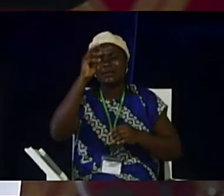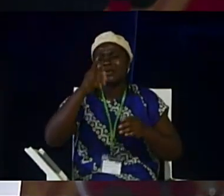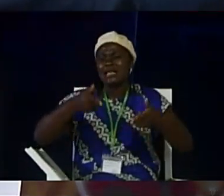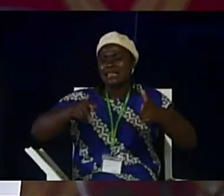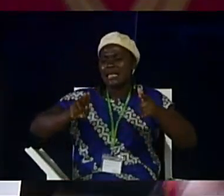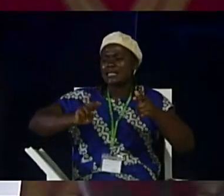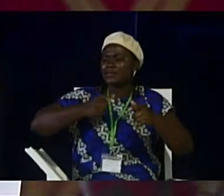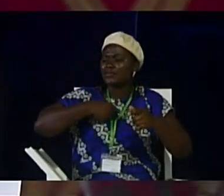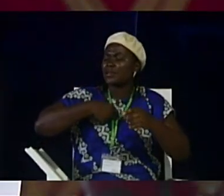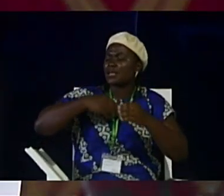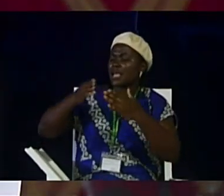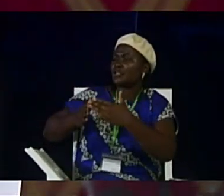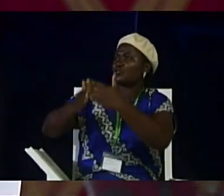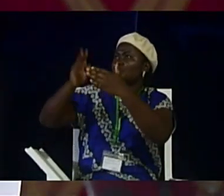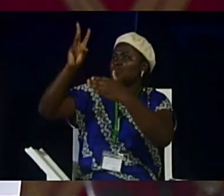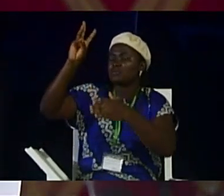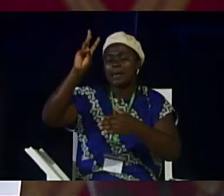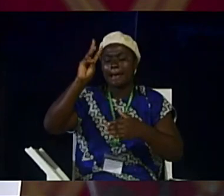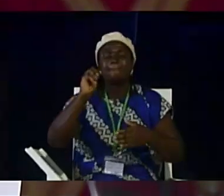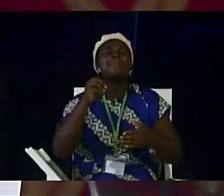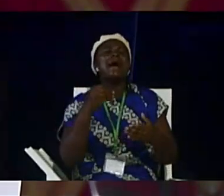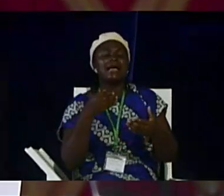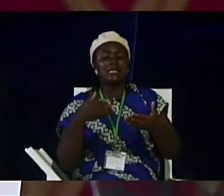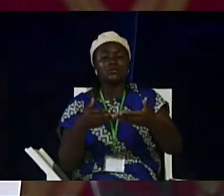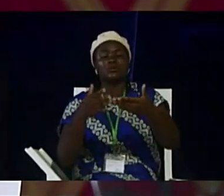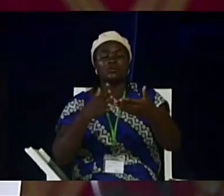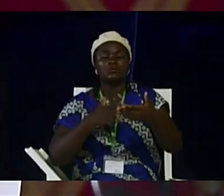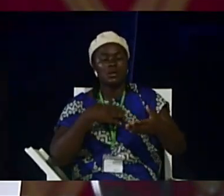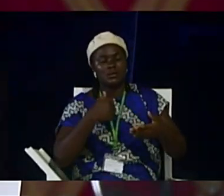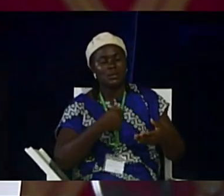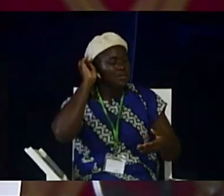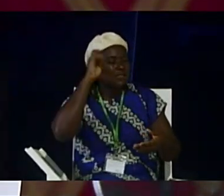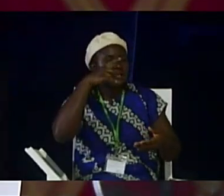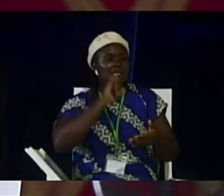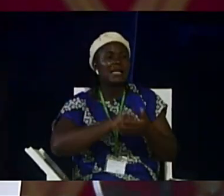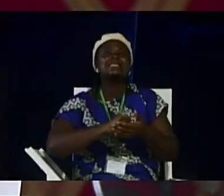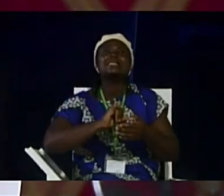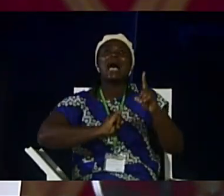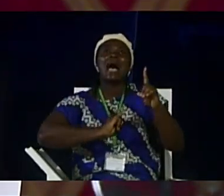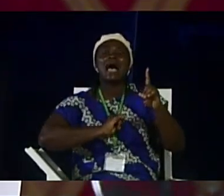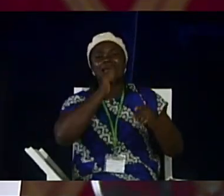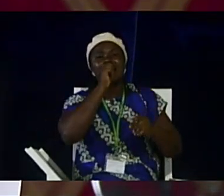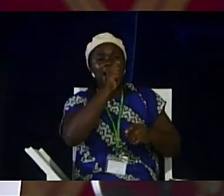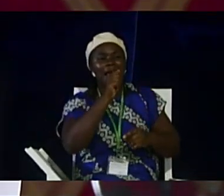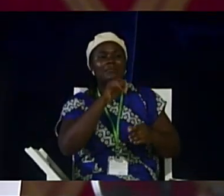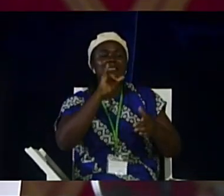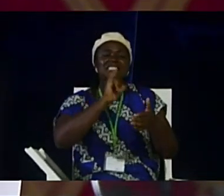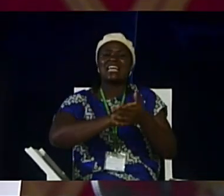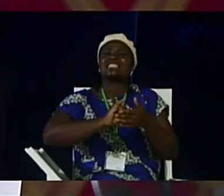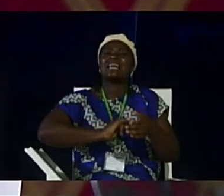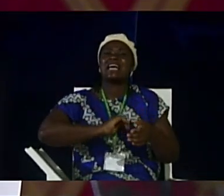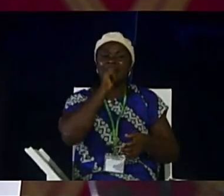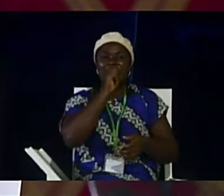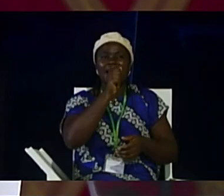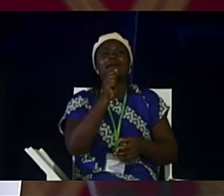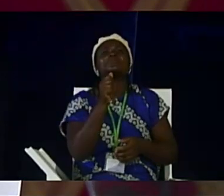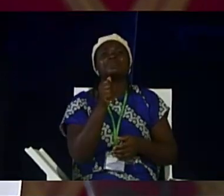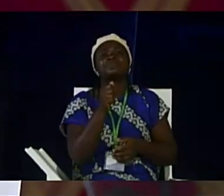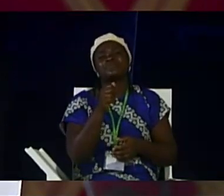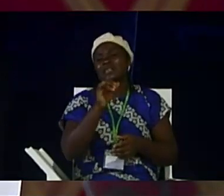introduce myself." He said, "I am that I am.